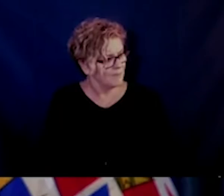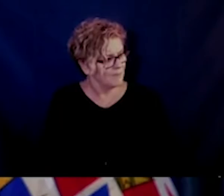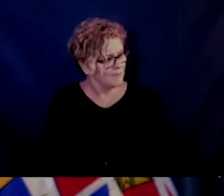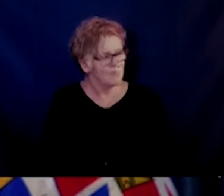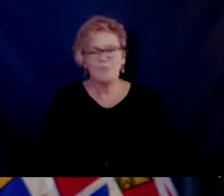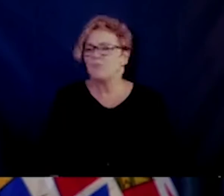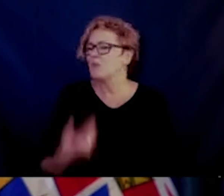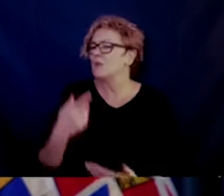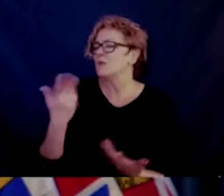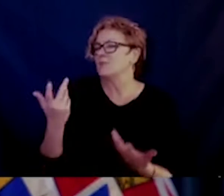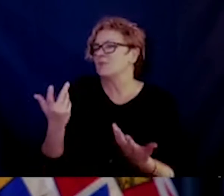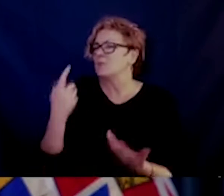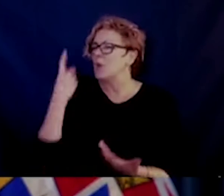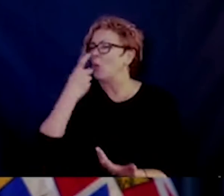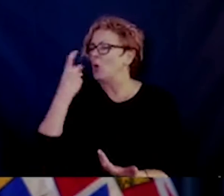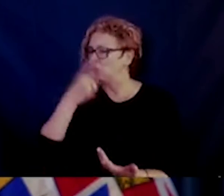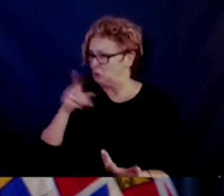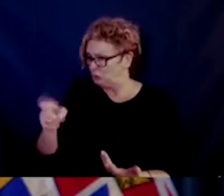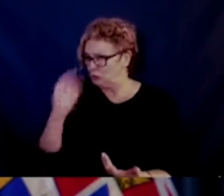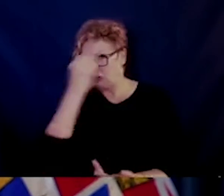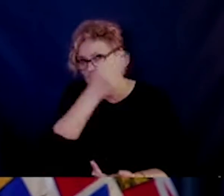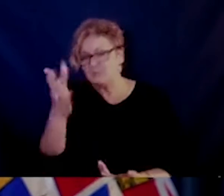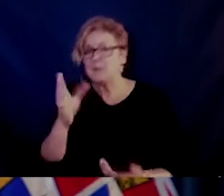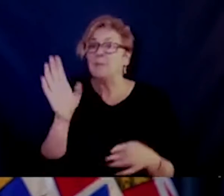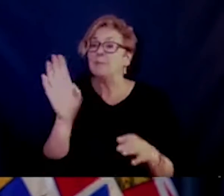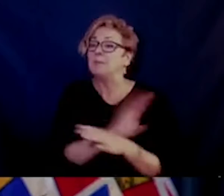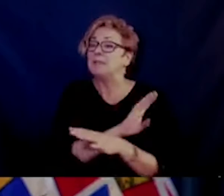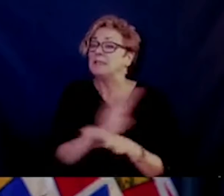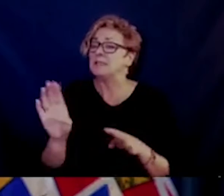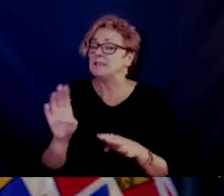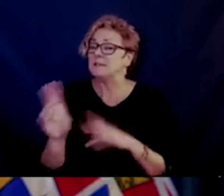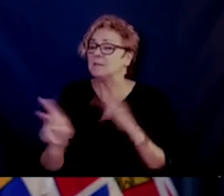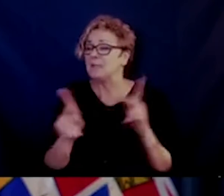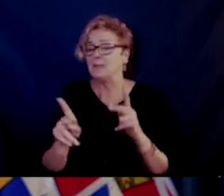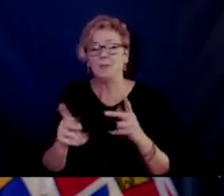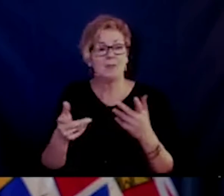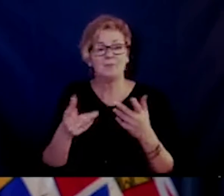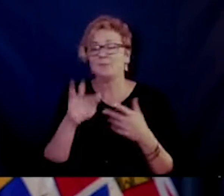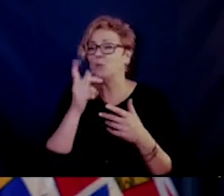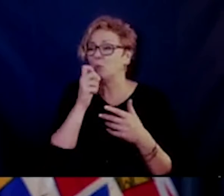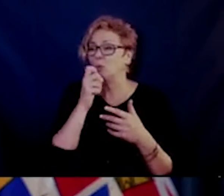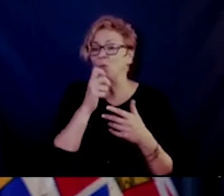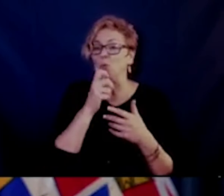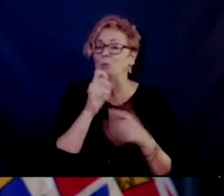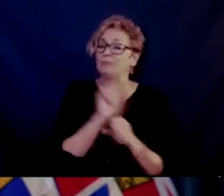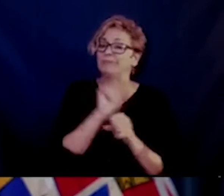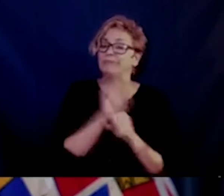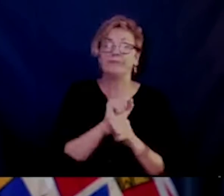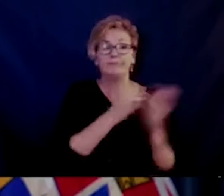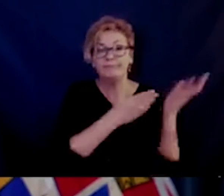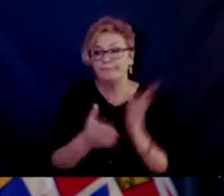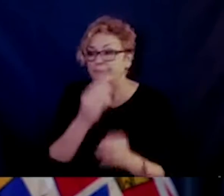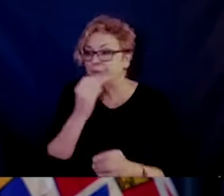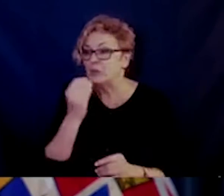away from gigs that they feel aren't being safe? Well, and I do, and I've heard from many businesses that they've been trying to